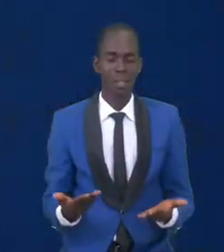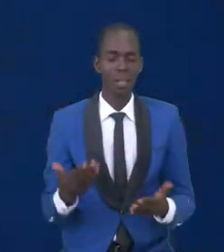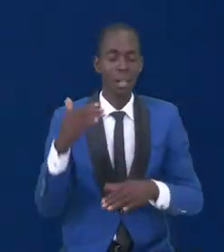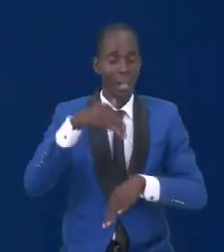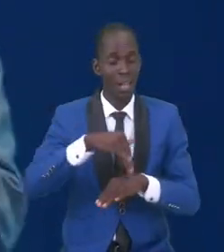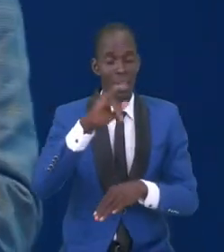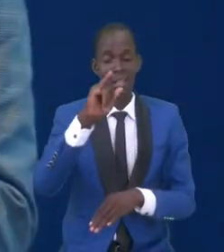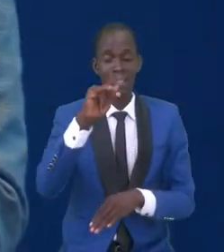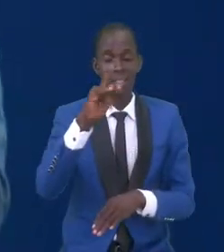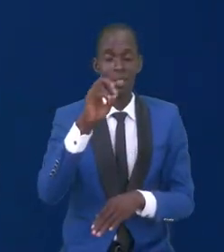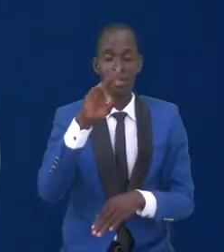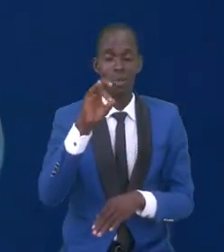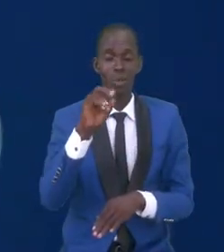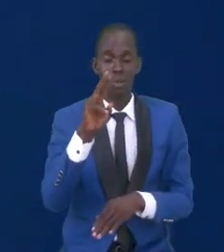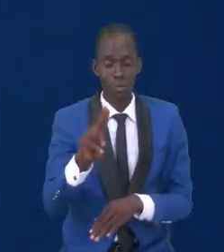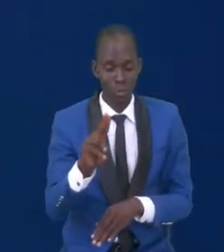Ikorodu Alpha location,